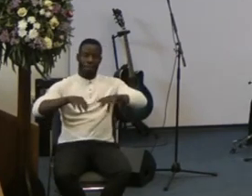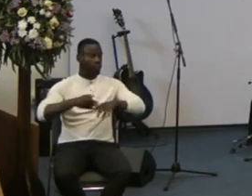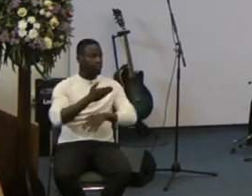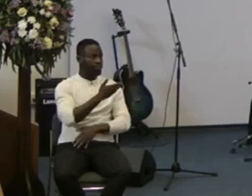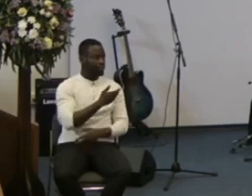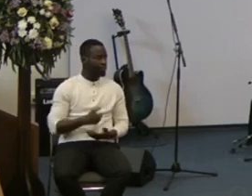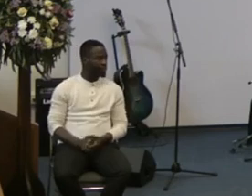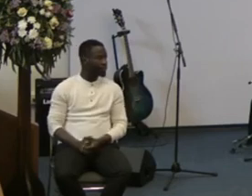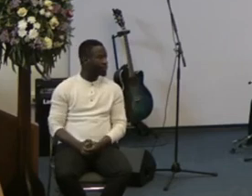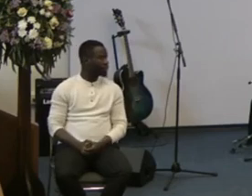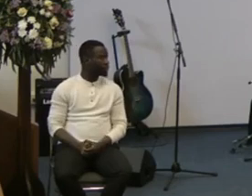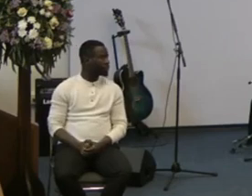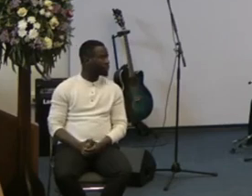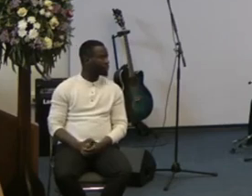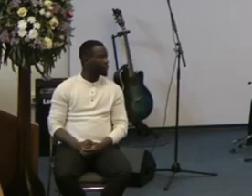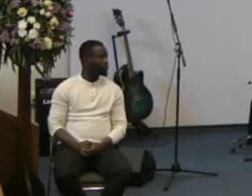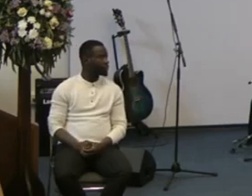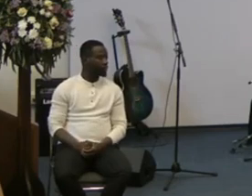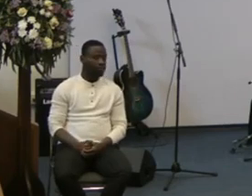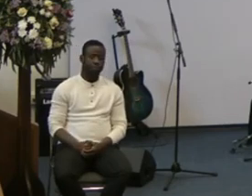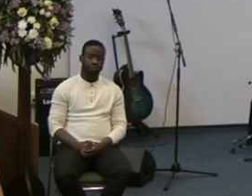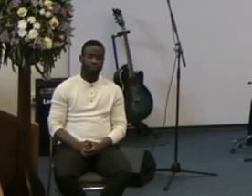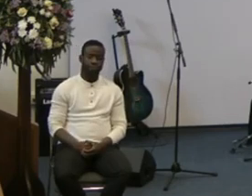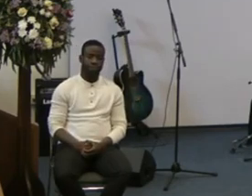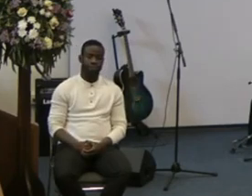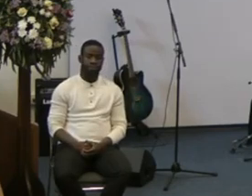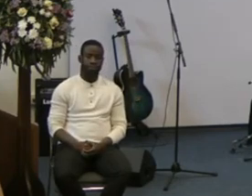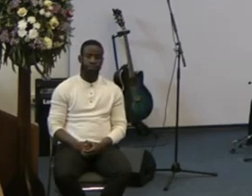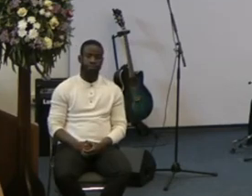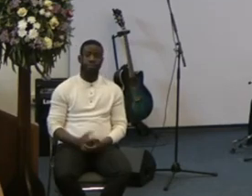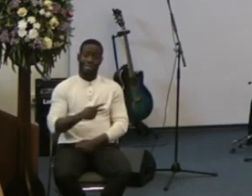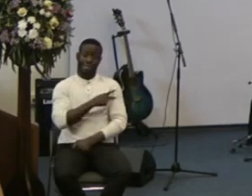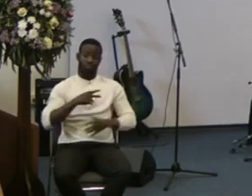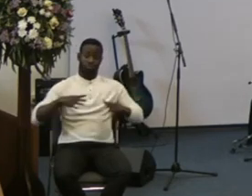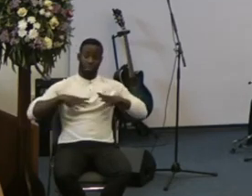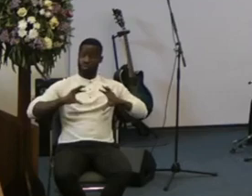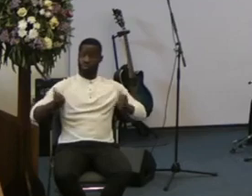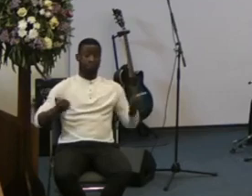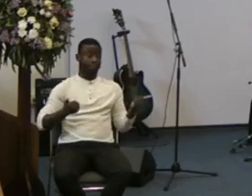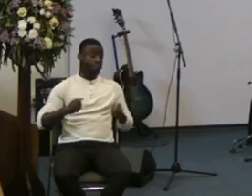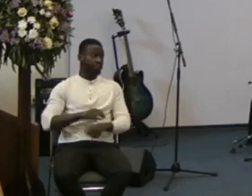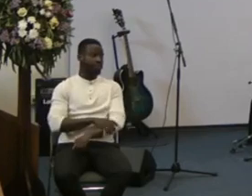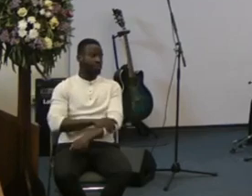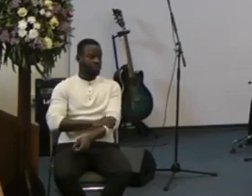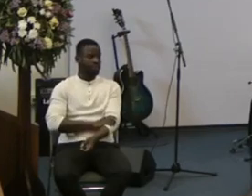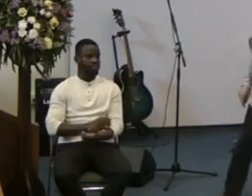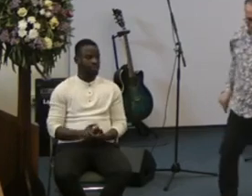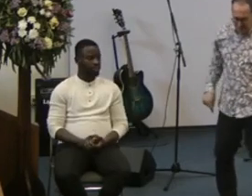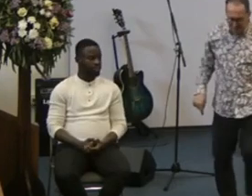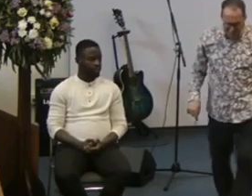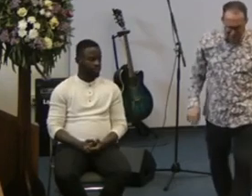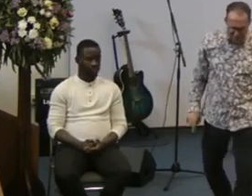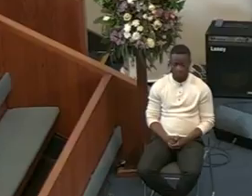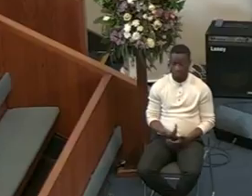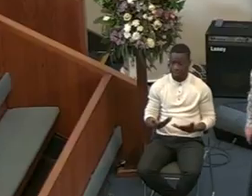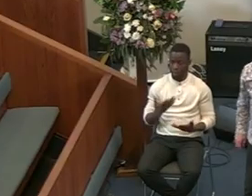because time is going. So I'd like Carrie just to play, and deacons to get ready, all right? Because I'd rather we had a